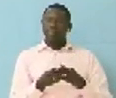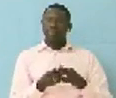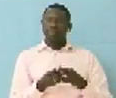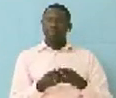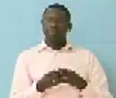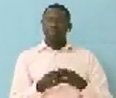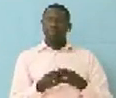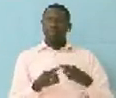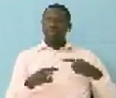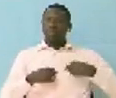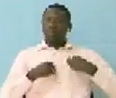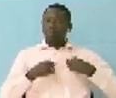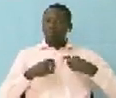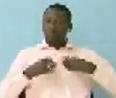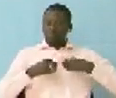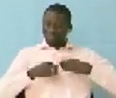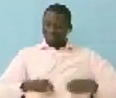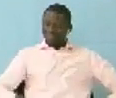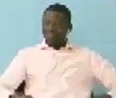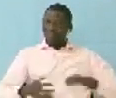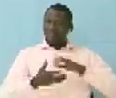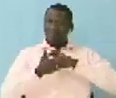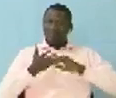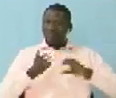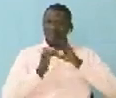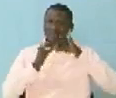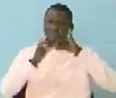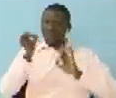His clothes almost stripped of him.